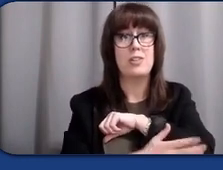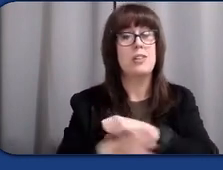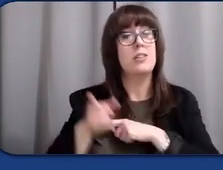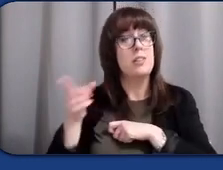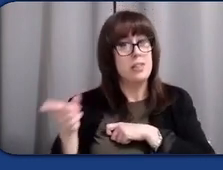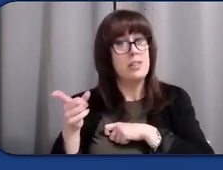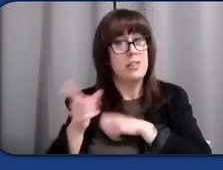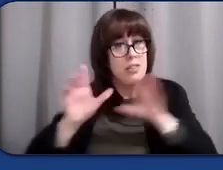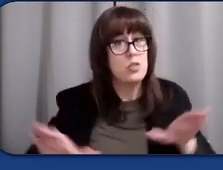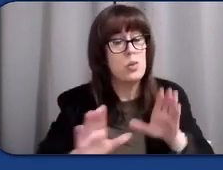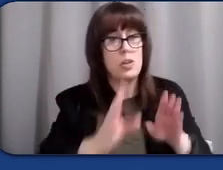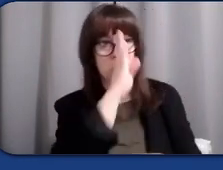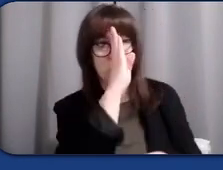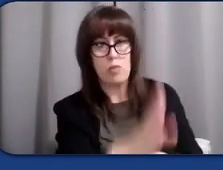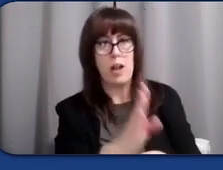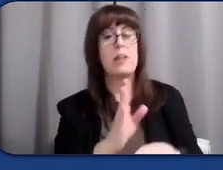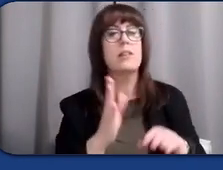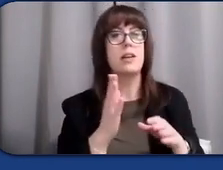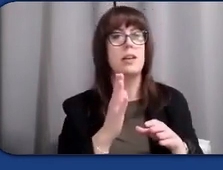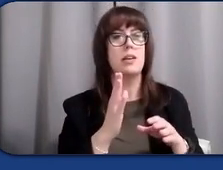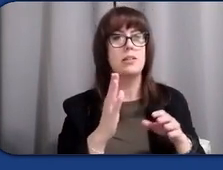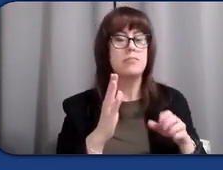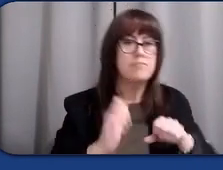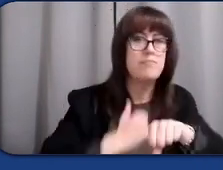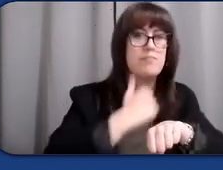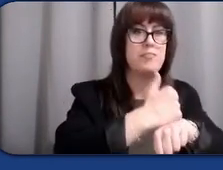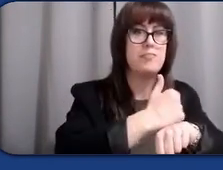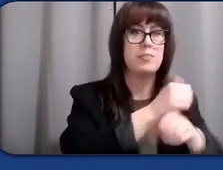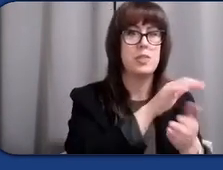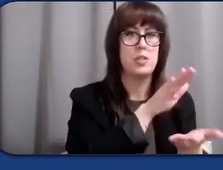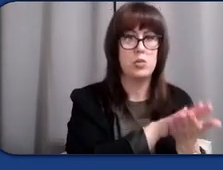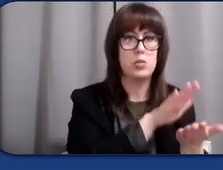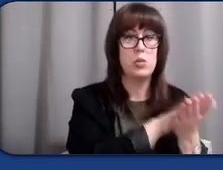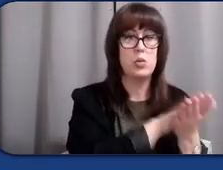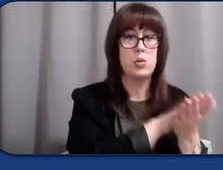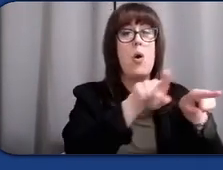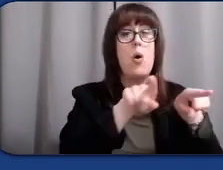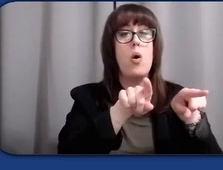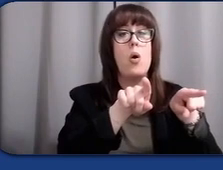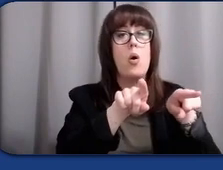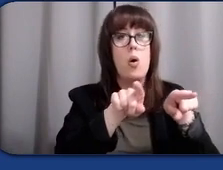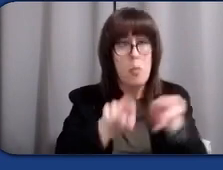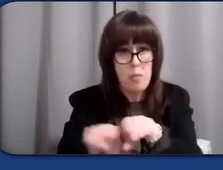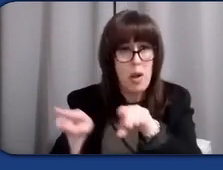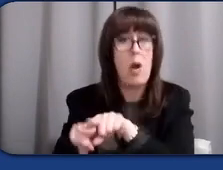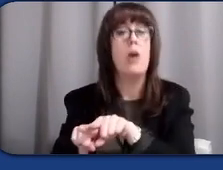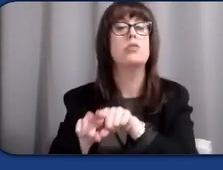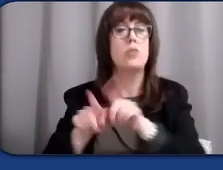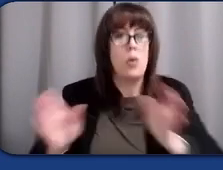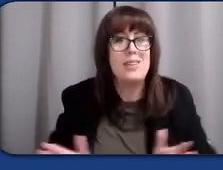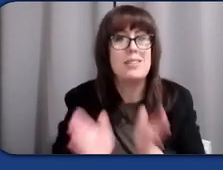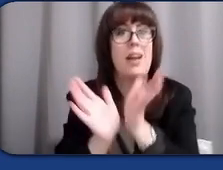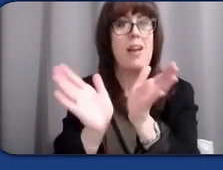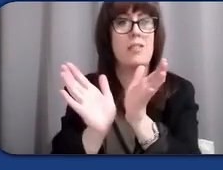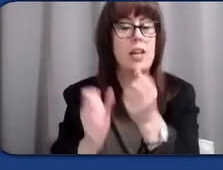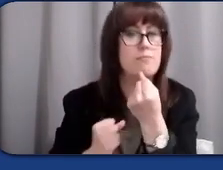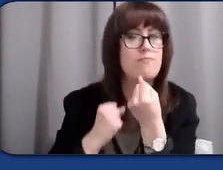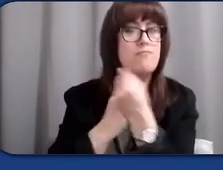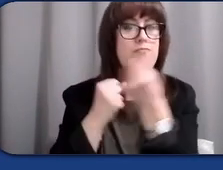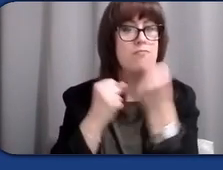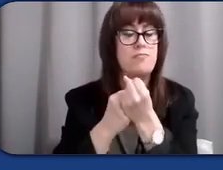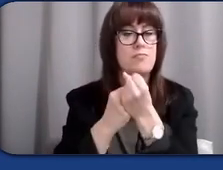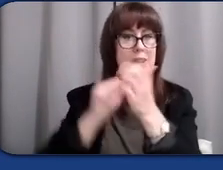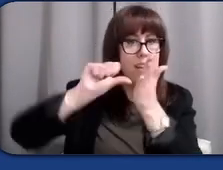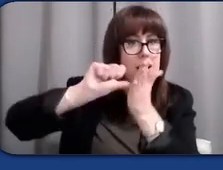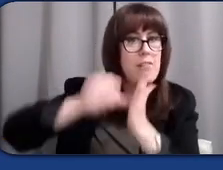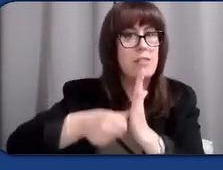schools, one thing is us advocating more for a lot of efforts to be put on education. Now, how can we do that? So as IMPs, we have